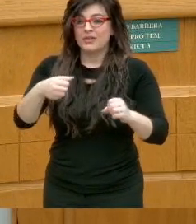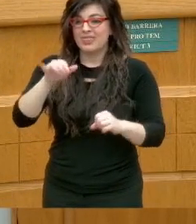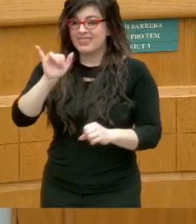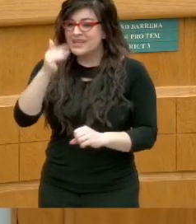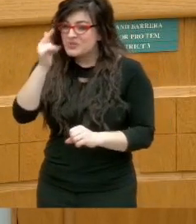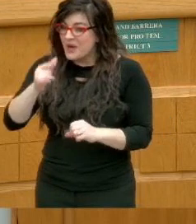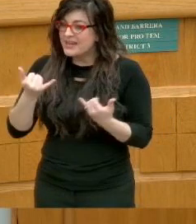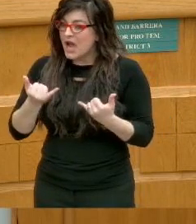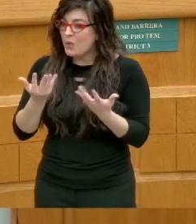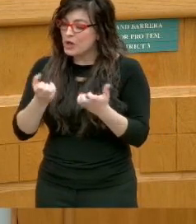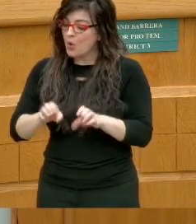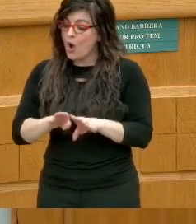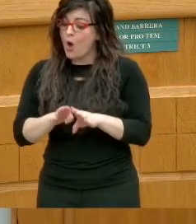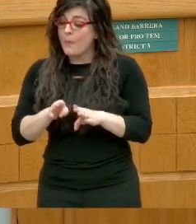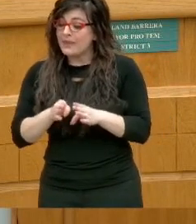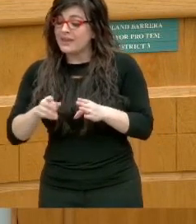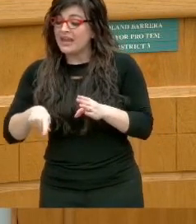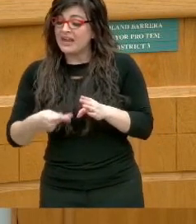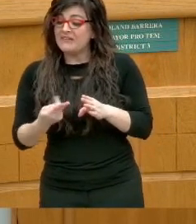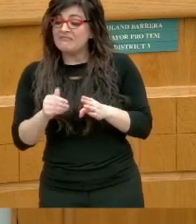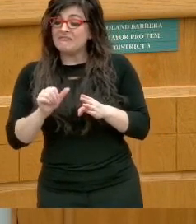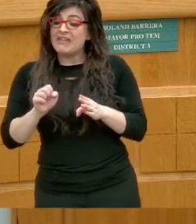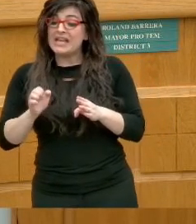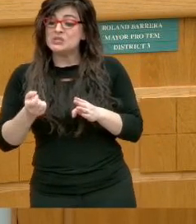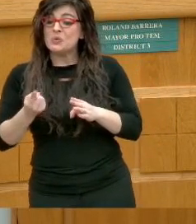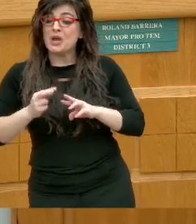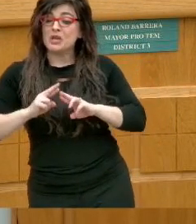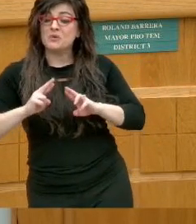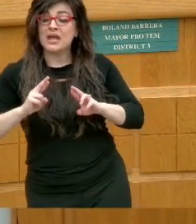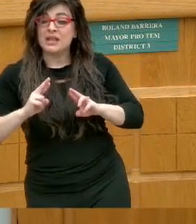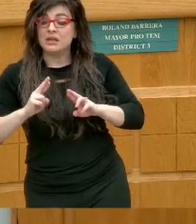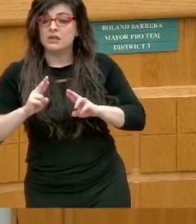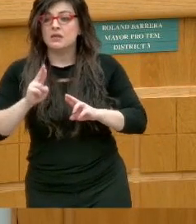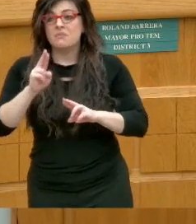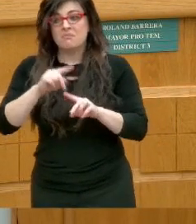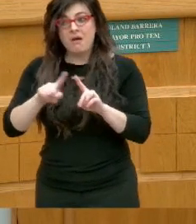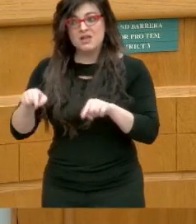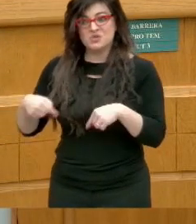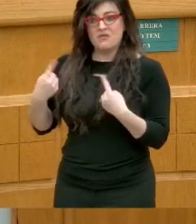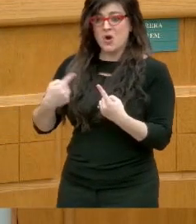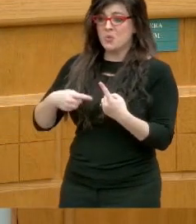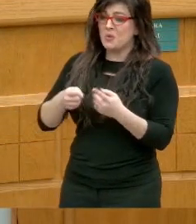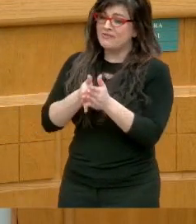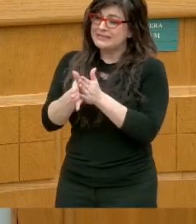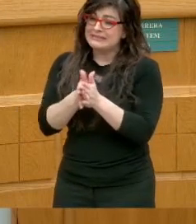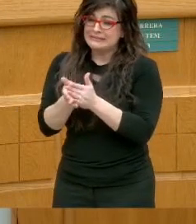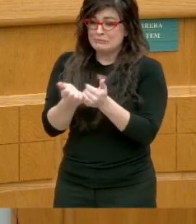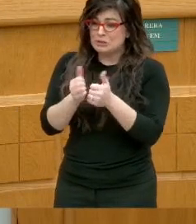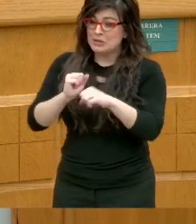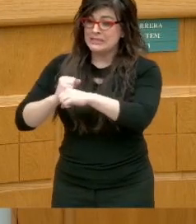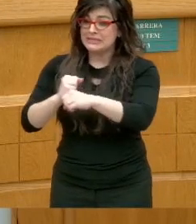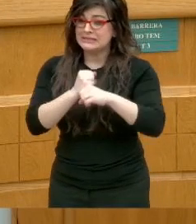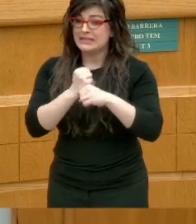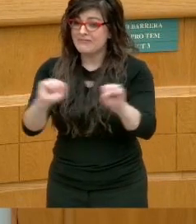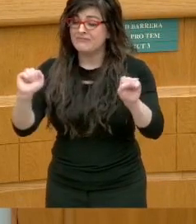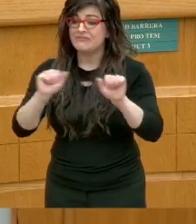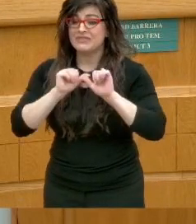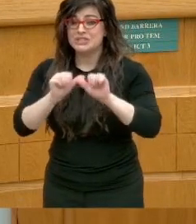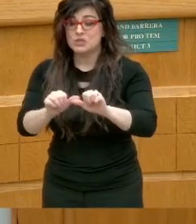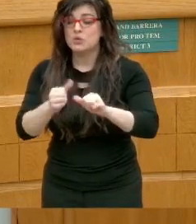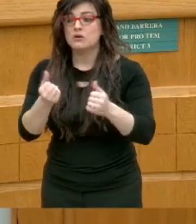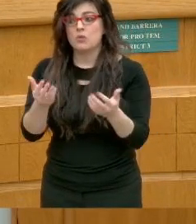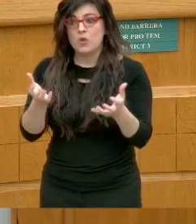far, and we've done so much to lock in our gains. And I urge you all to stay strong and stay safe. A very